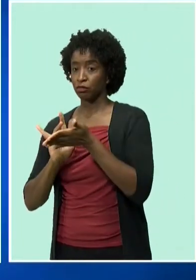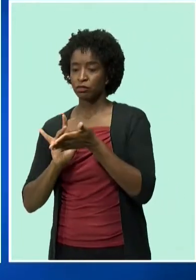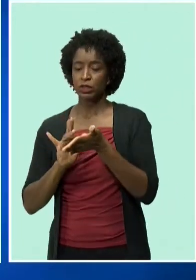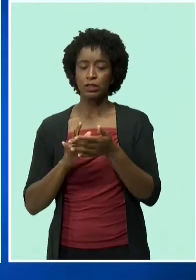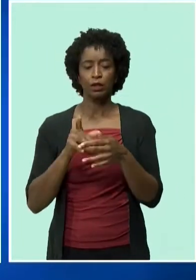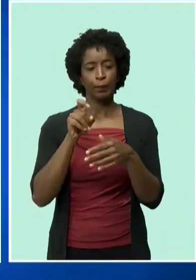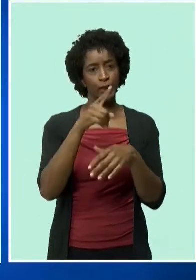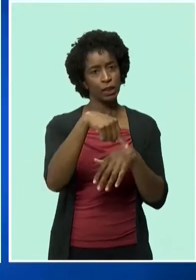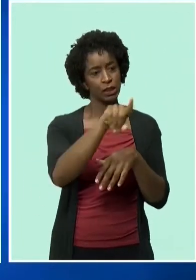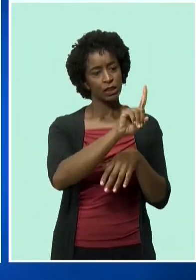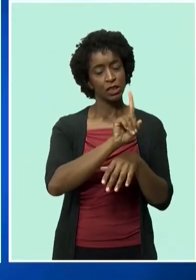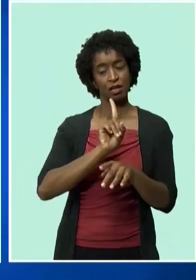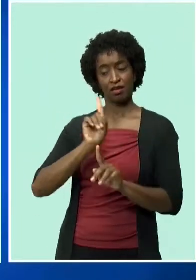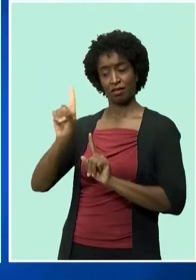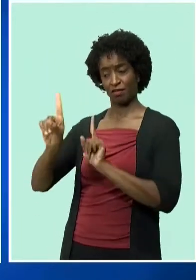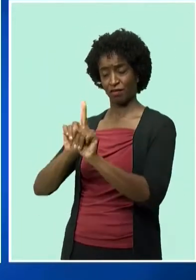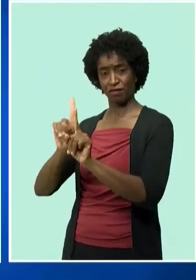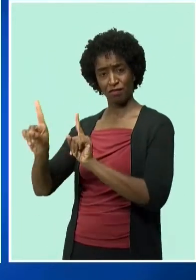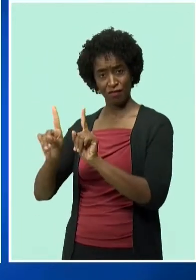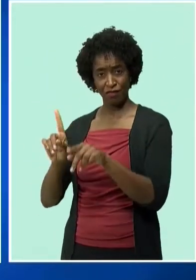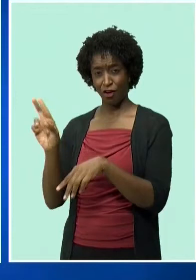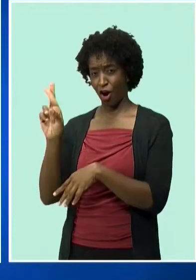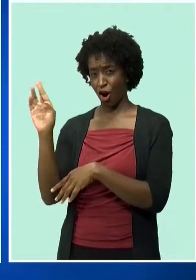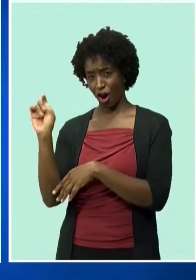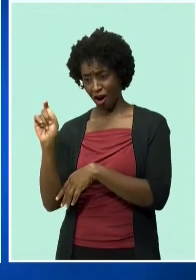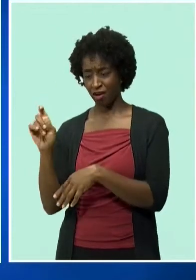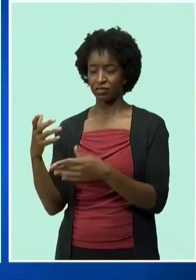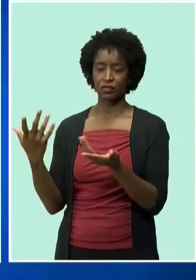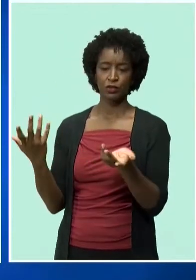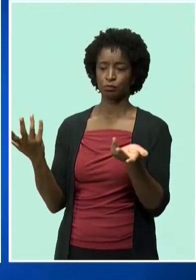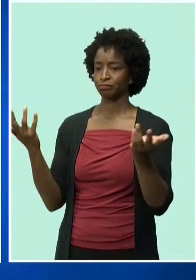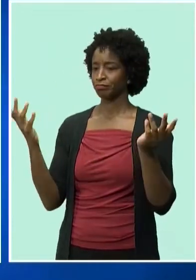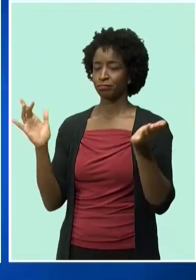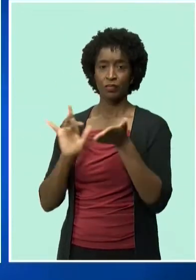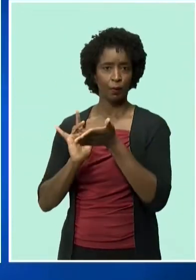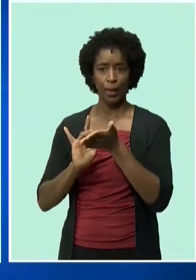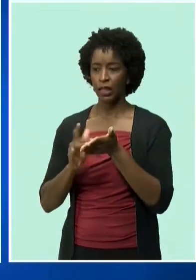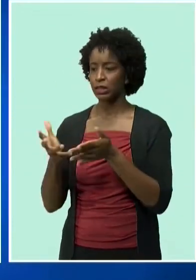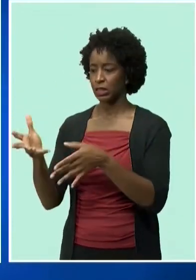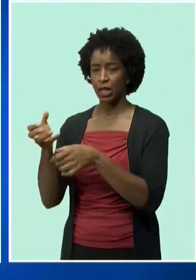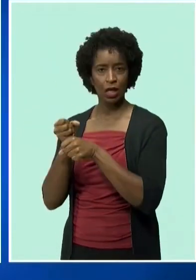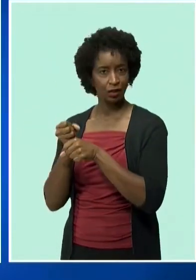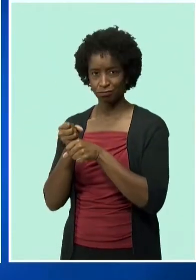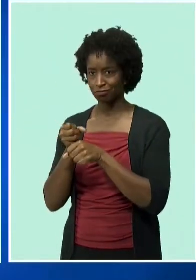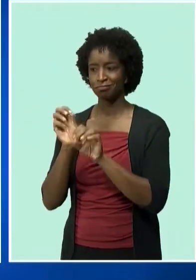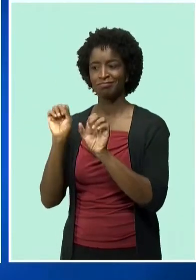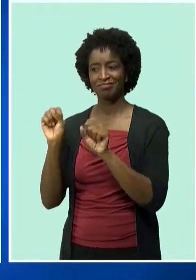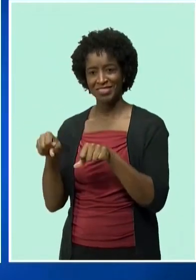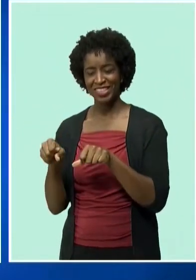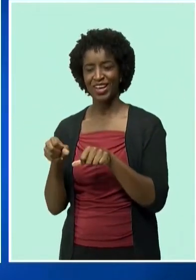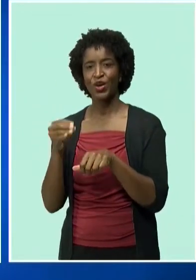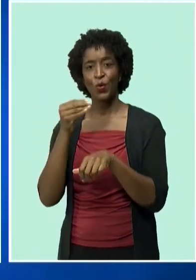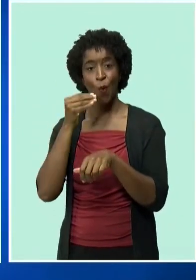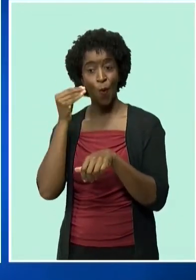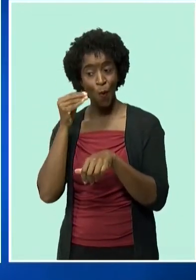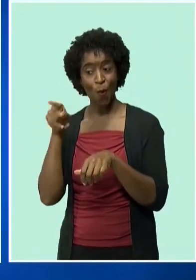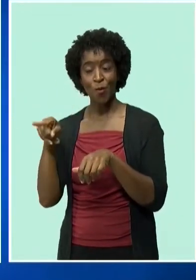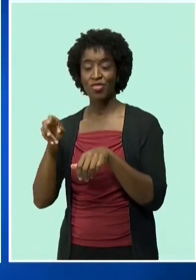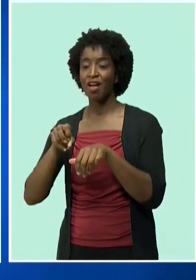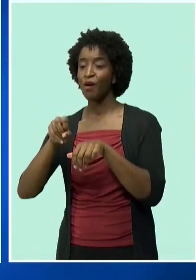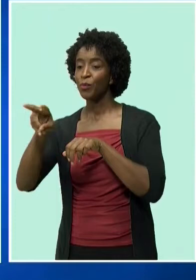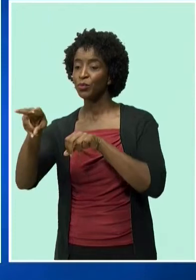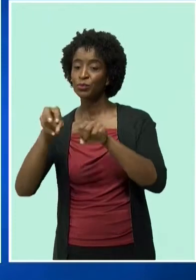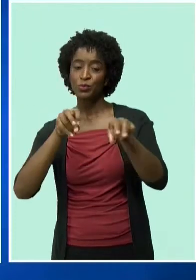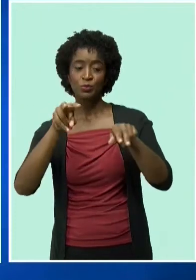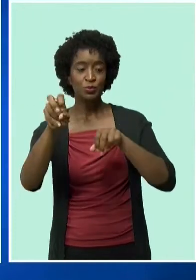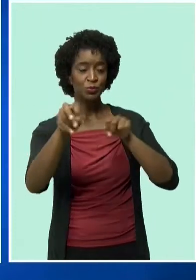to be expanded to include polyclinics and even private care. I would like to see a national system that allows for patients